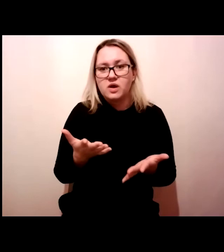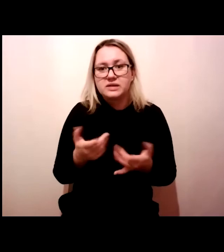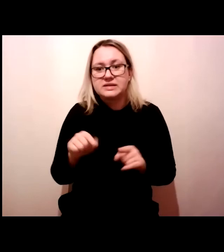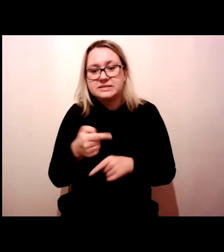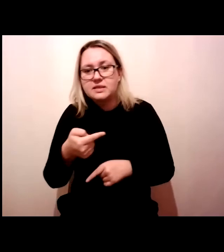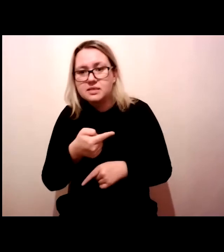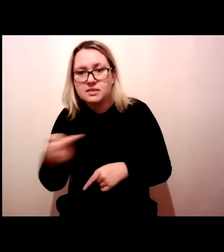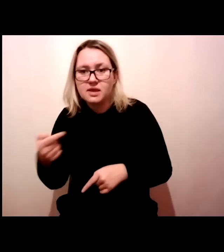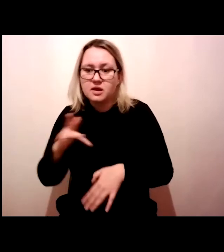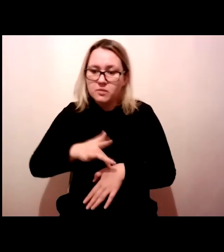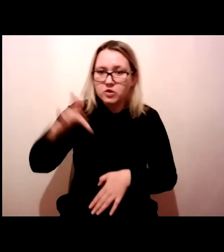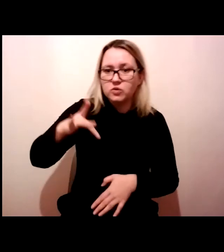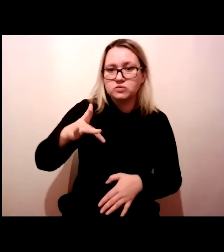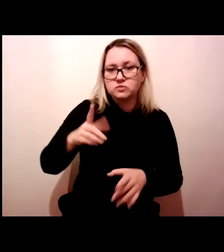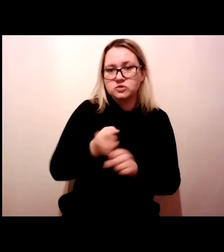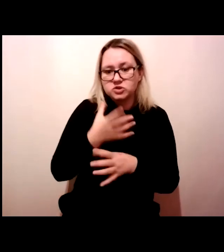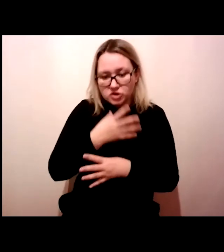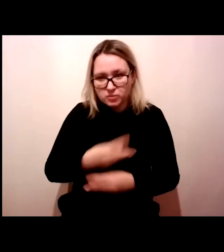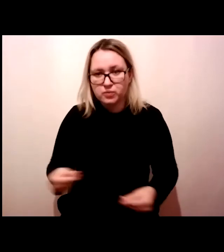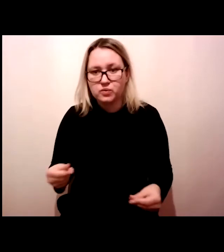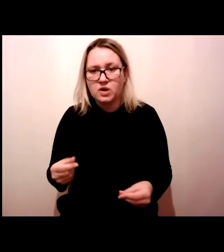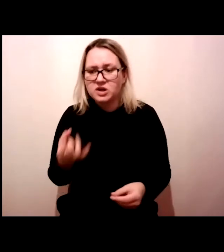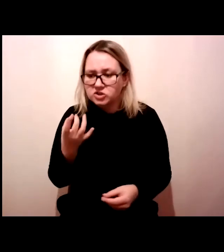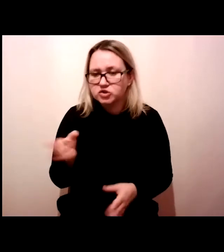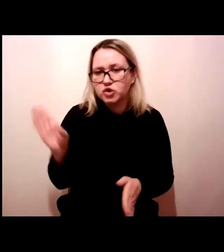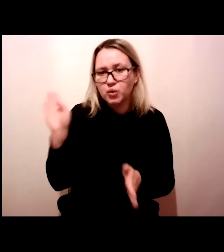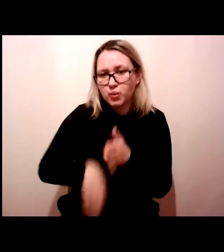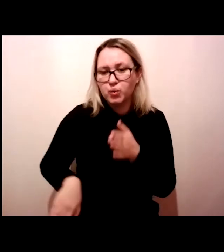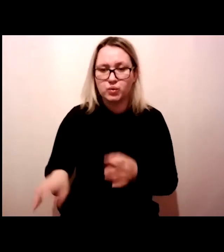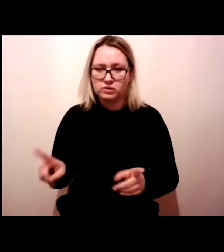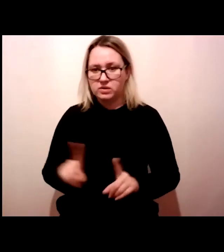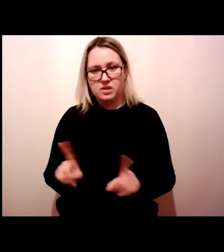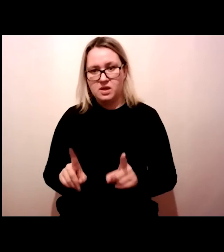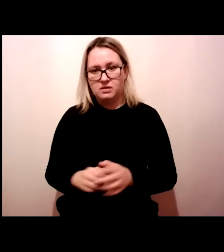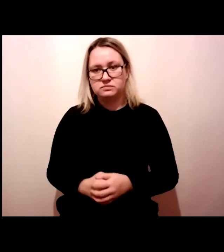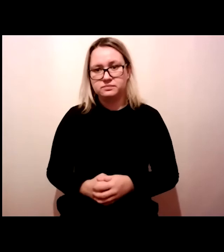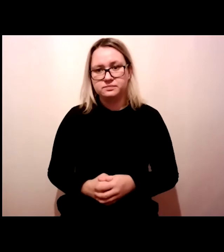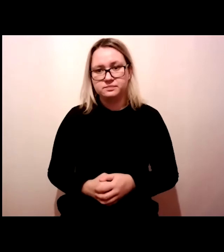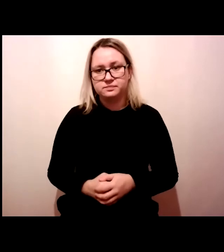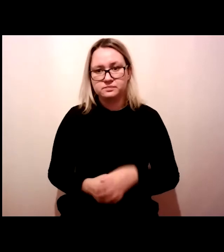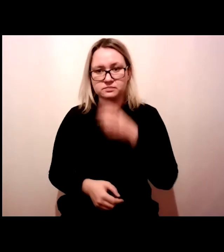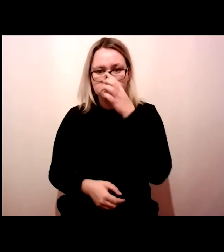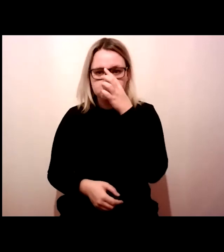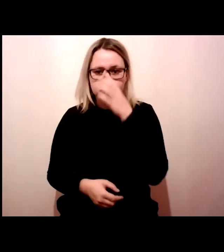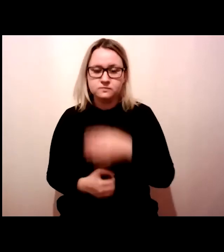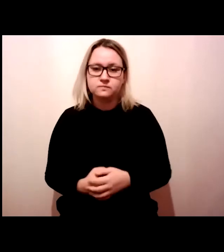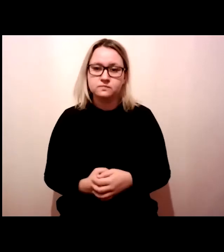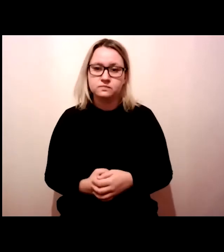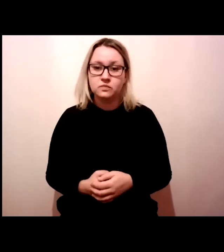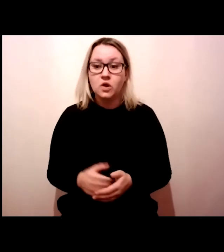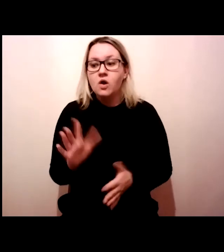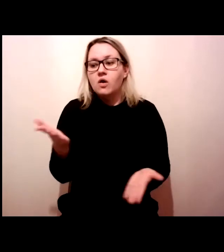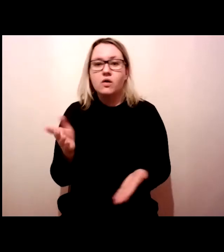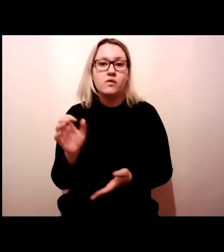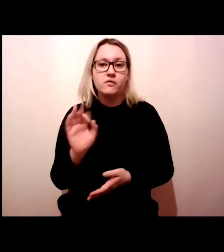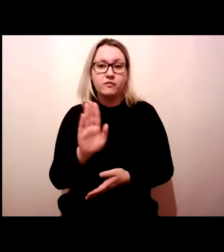neigiamus and ask for jausmus, help kad jie in order nepadarytų to dar avoid these didesnės negative, žalos to vaikams. work with these negative Na, negative vaikai feelings